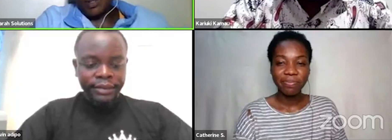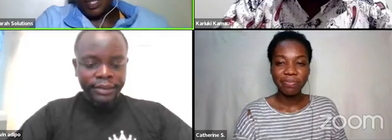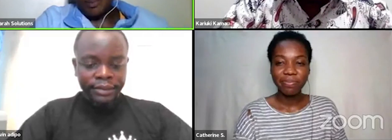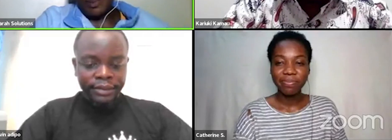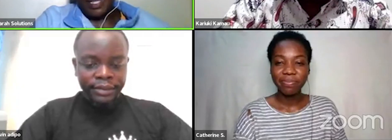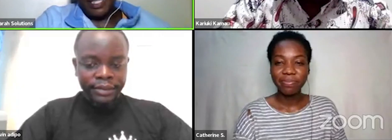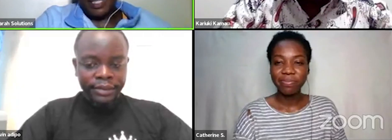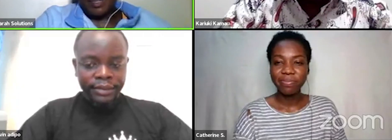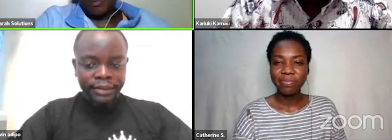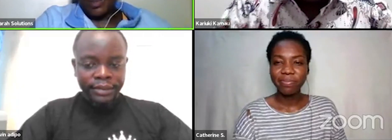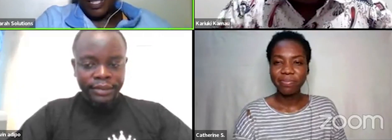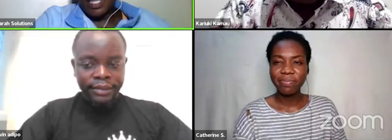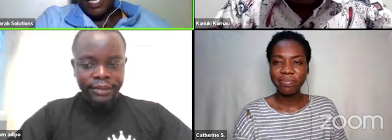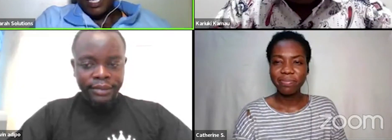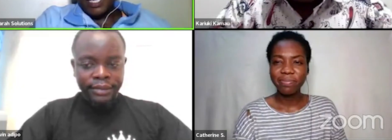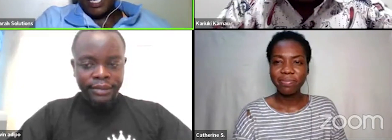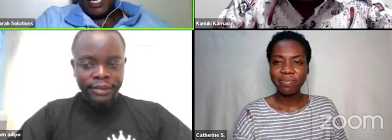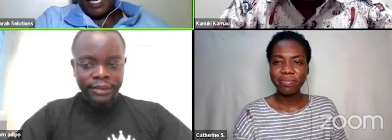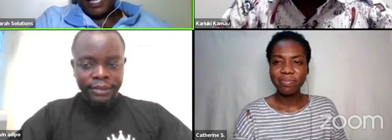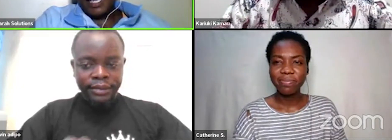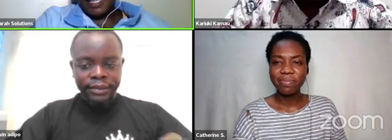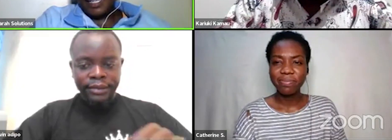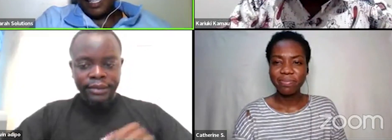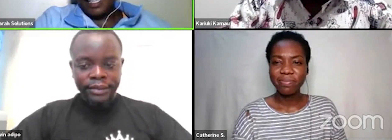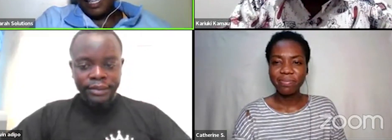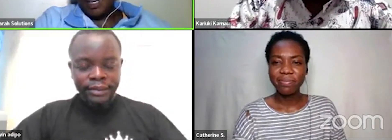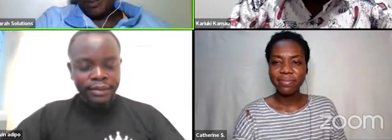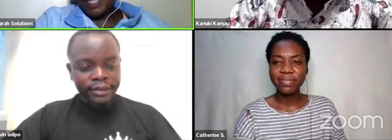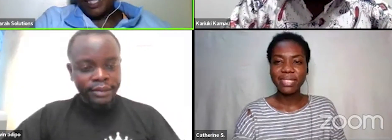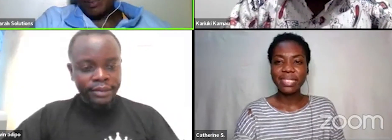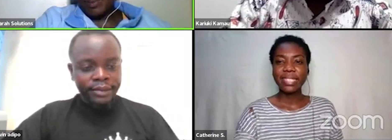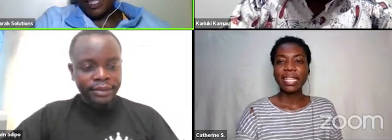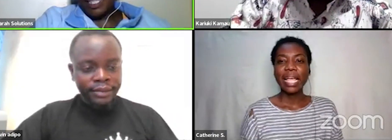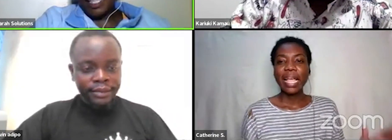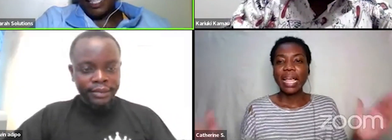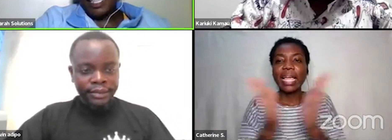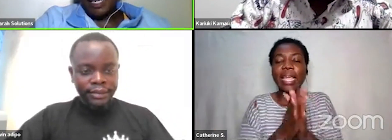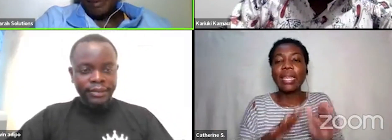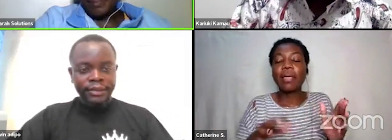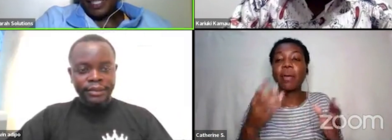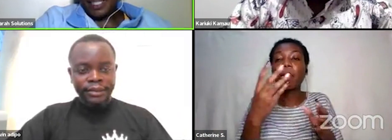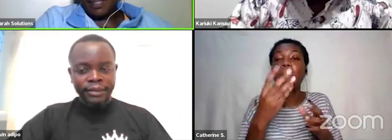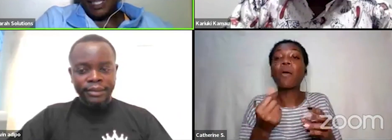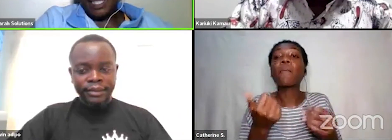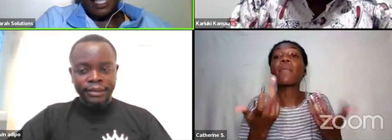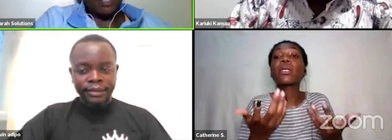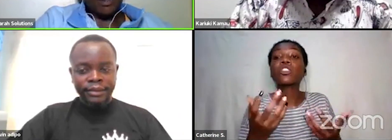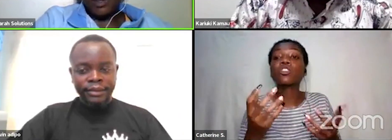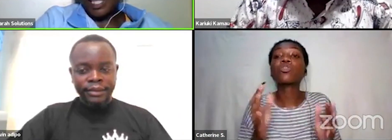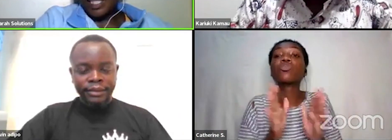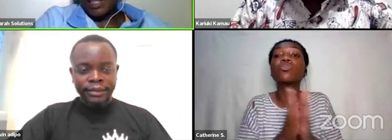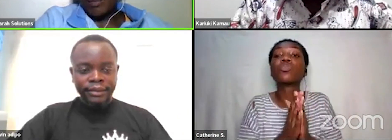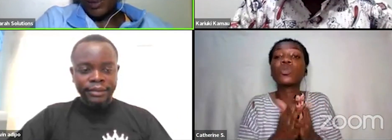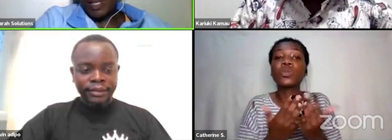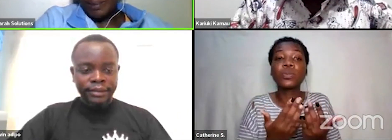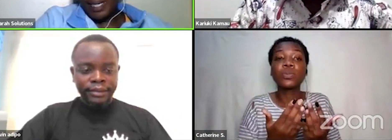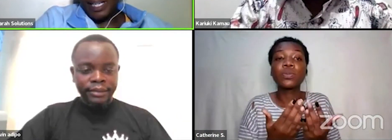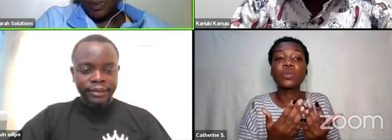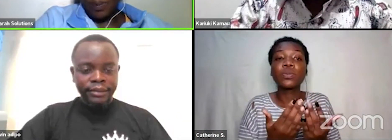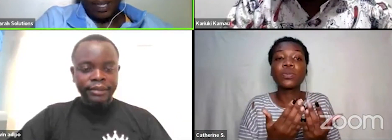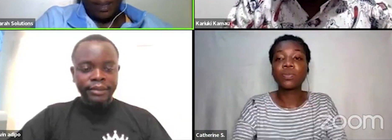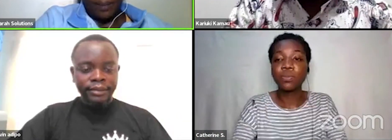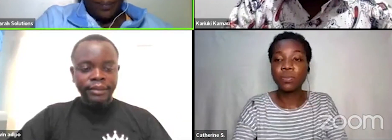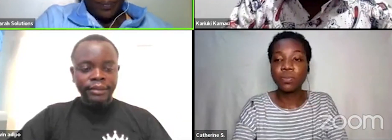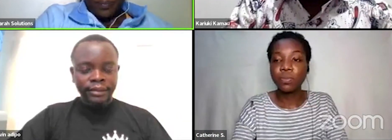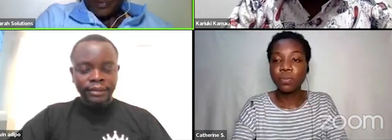in the chat so that people can get the books. And how much is the book? KK number, please. Millicent Nogo is asking for your